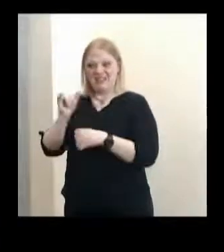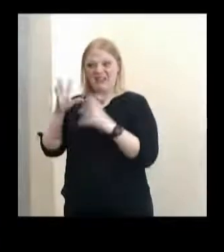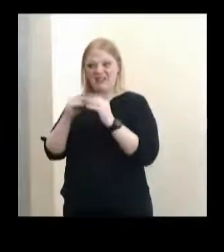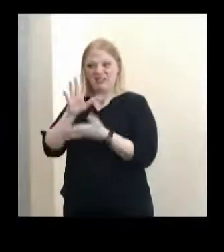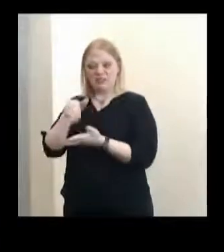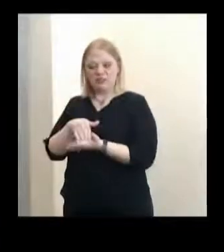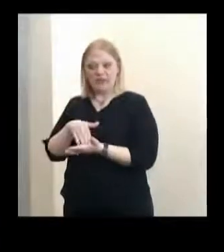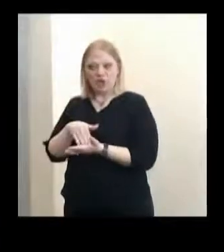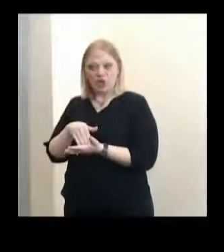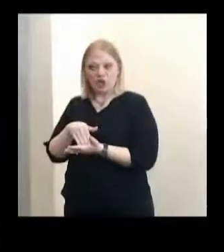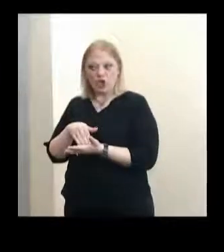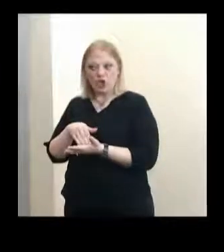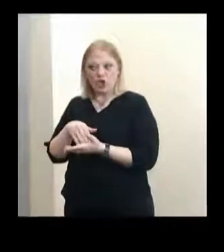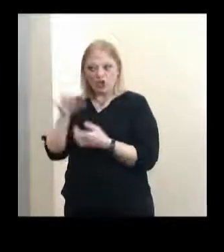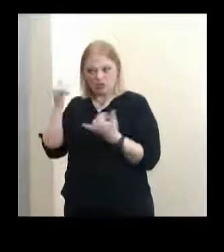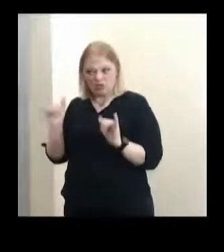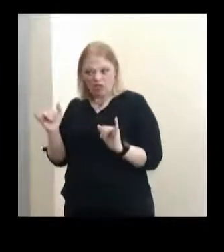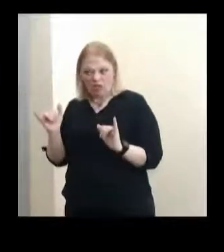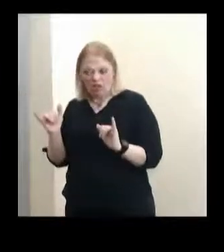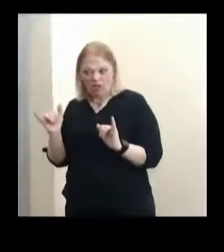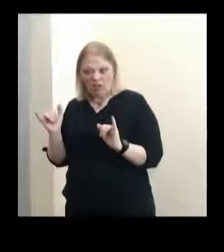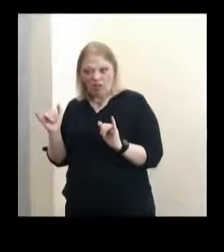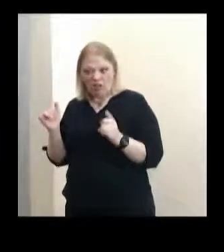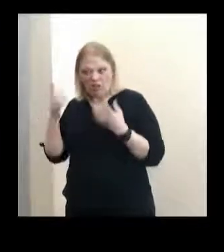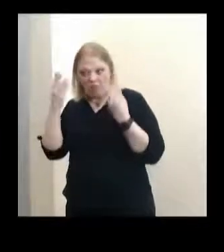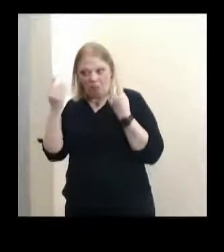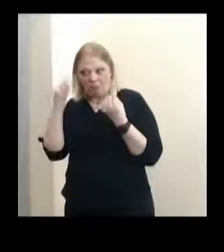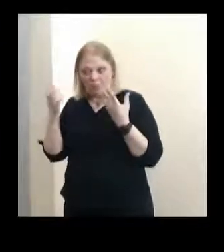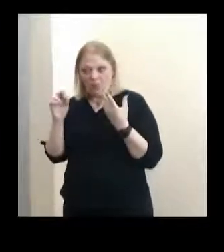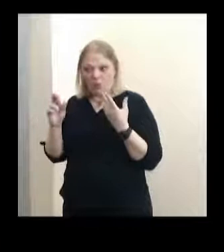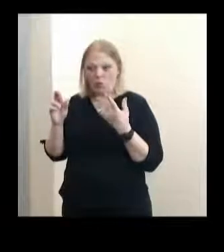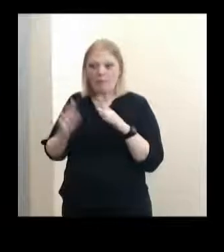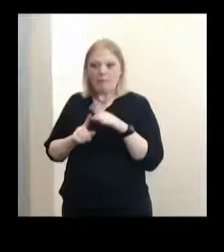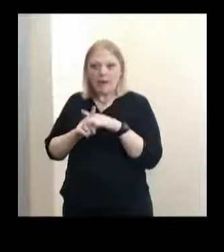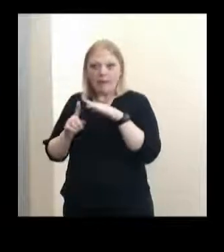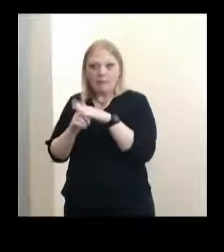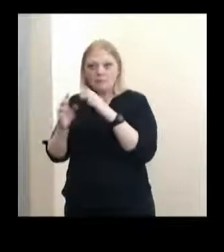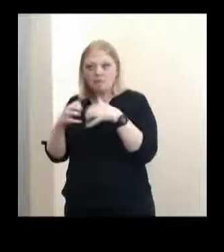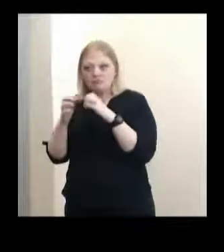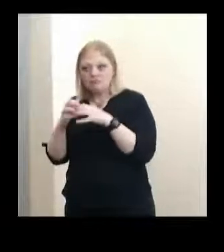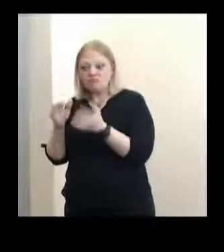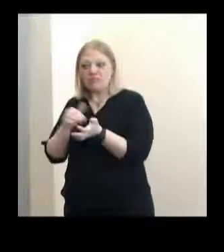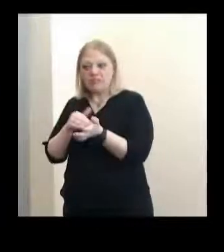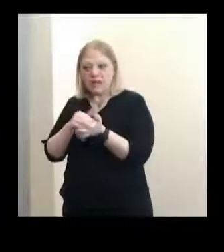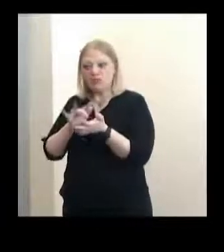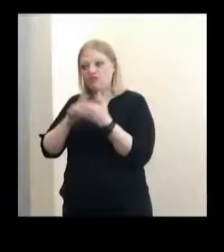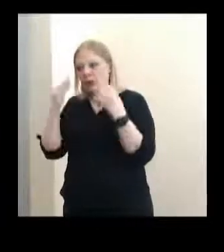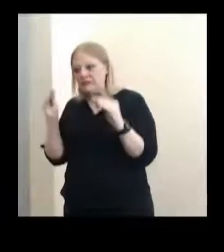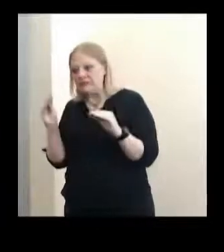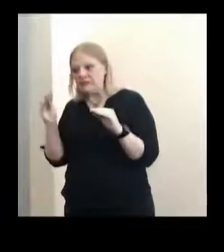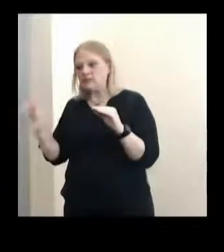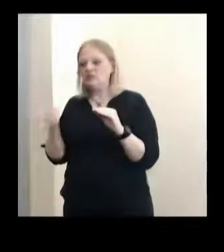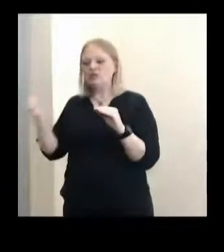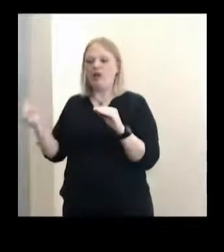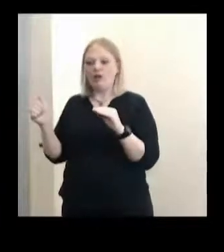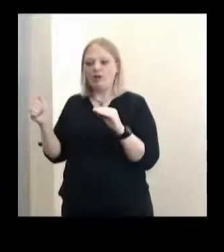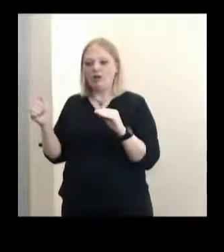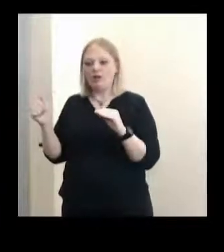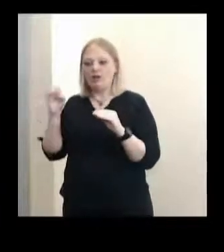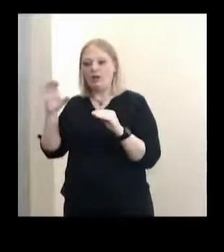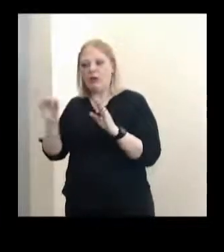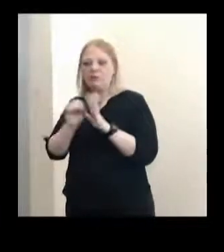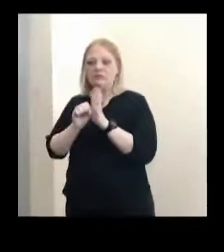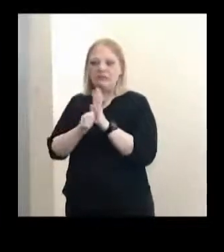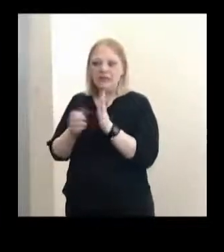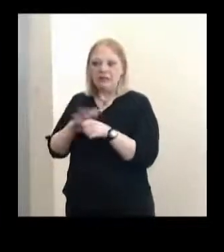center? Is that still in the works, or will the current sites, the pop-ups, the physicians, the pharmacies, the other Erie County sites and state sites kind of